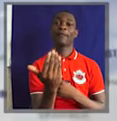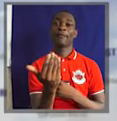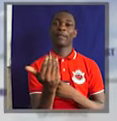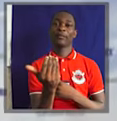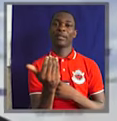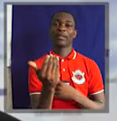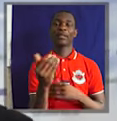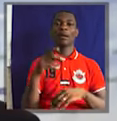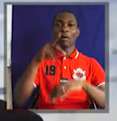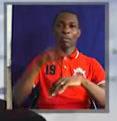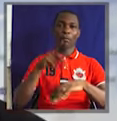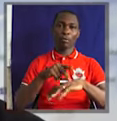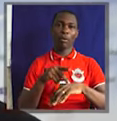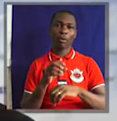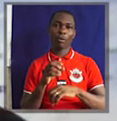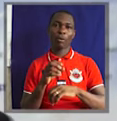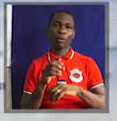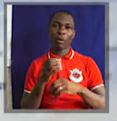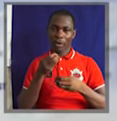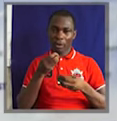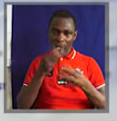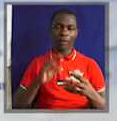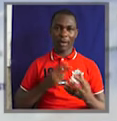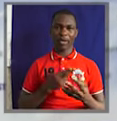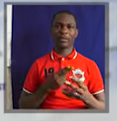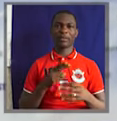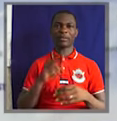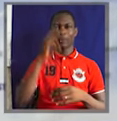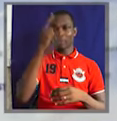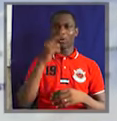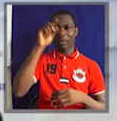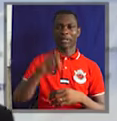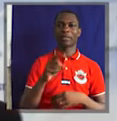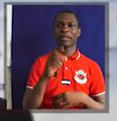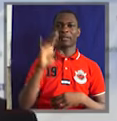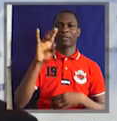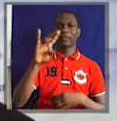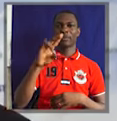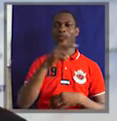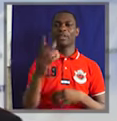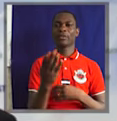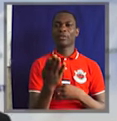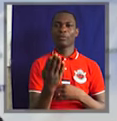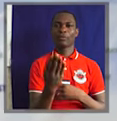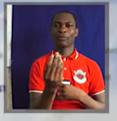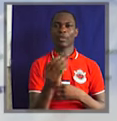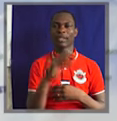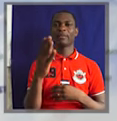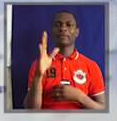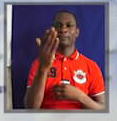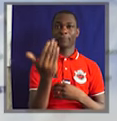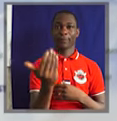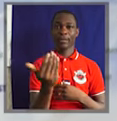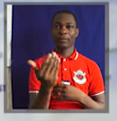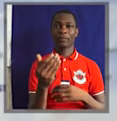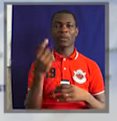15. Osmapu Paul, am I a hint to be ewa ehonsoso? Romans chapter 7, verse 14 and verse 15.